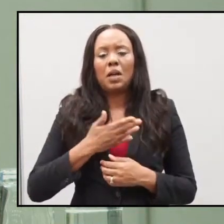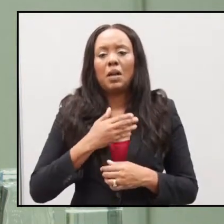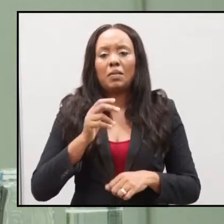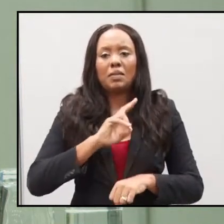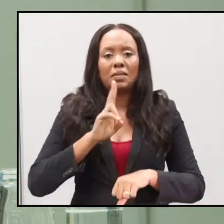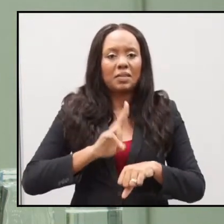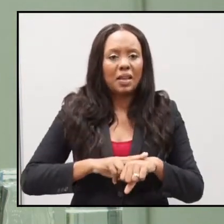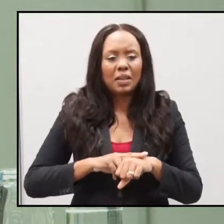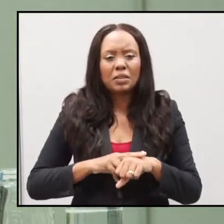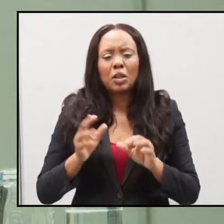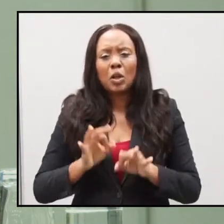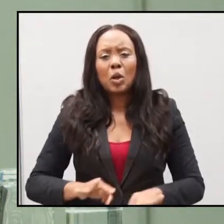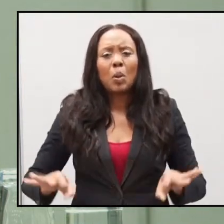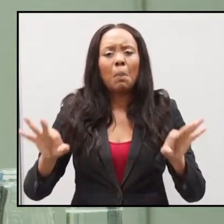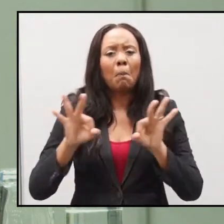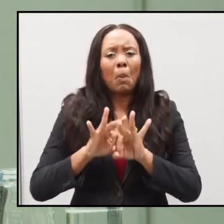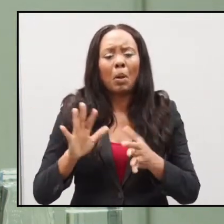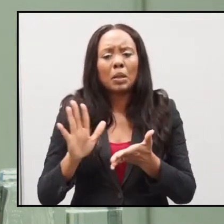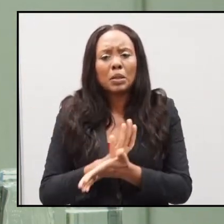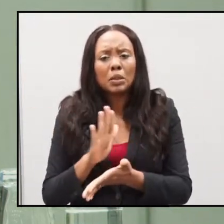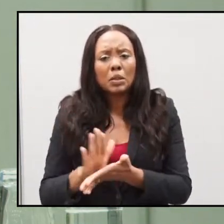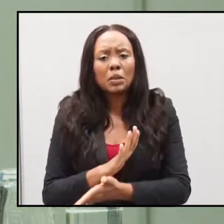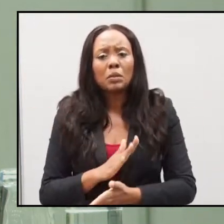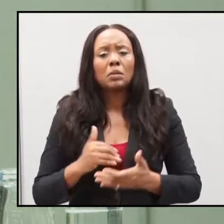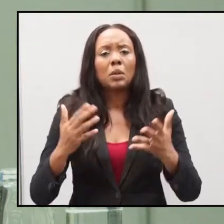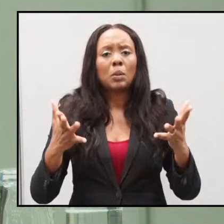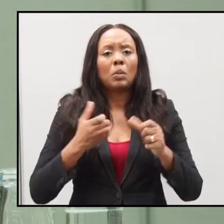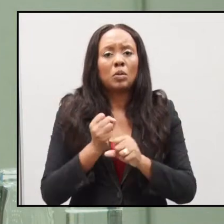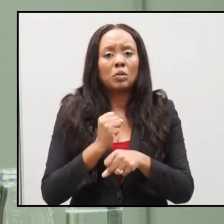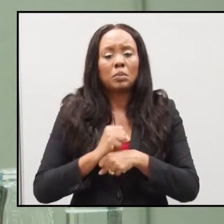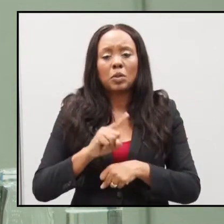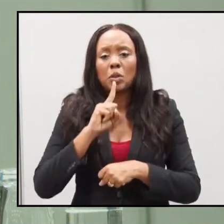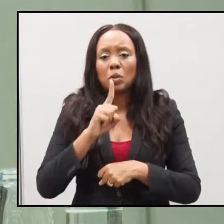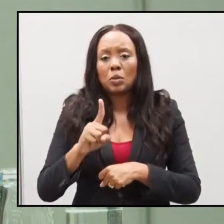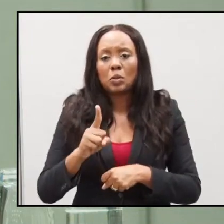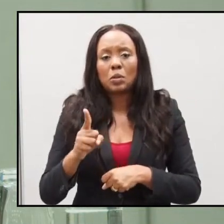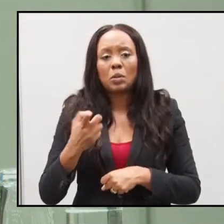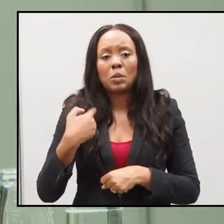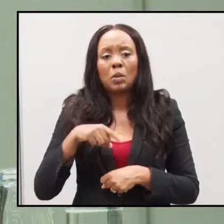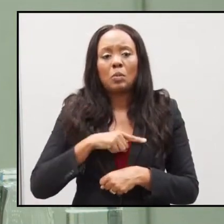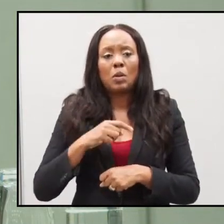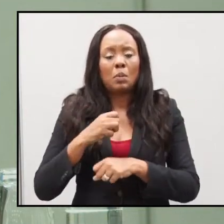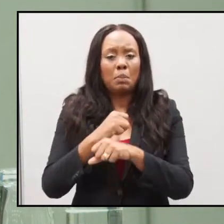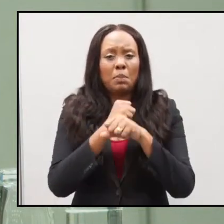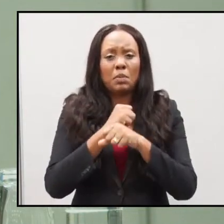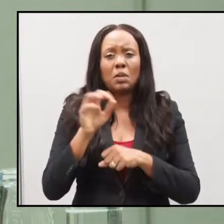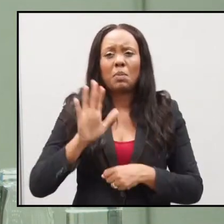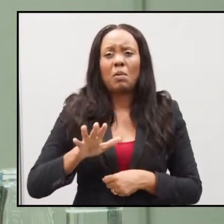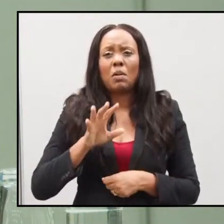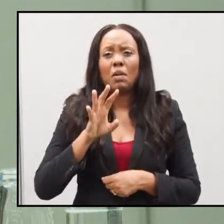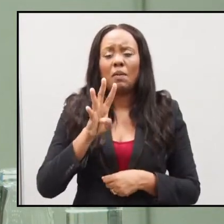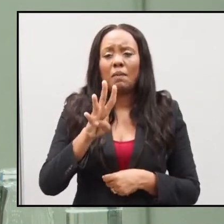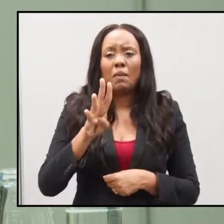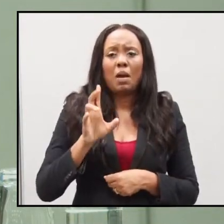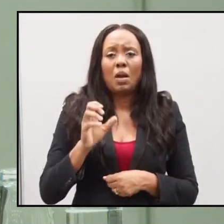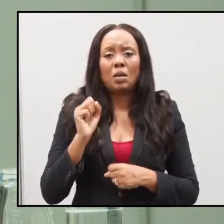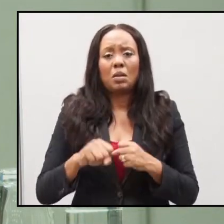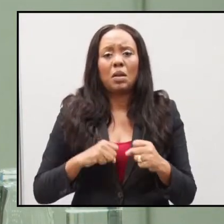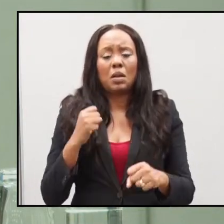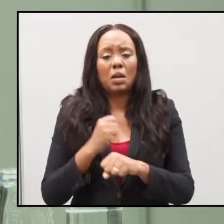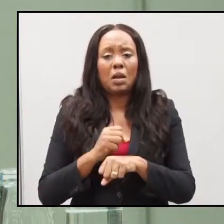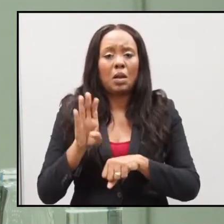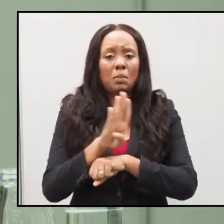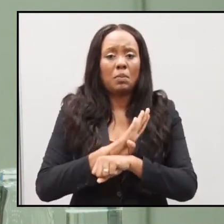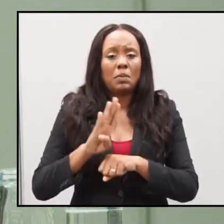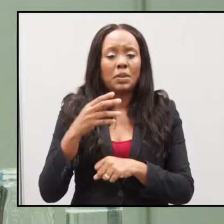in an effort to ensure we are able to properly protect nearly 400 years of Barbados' documented